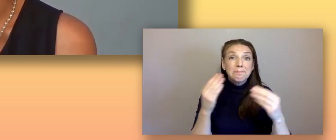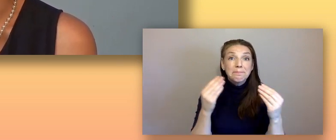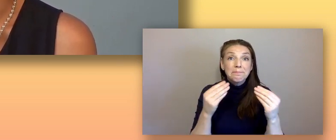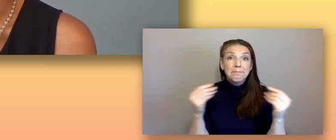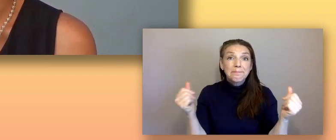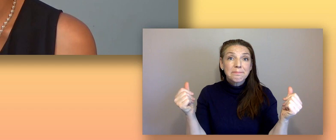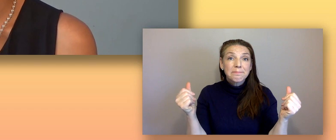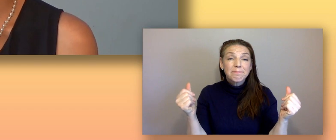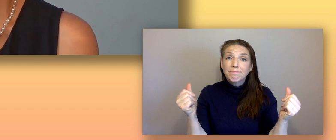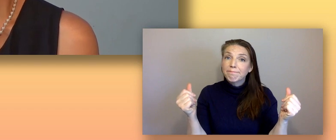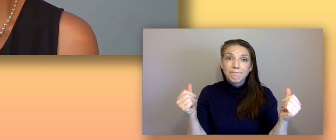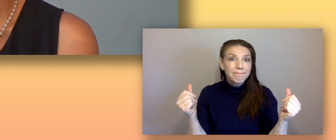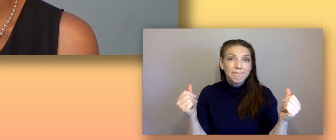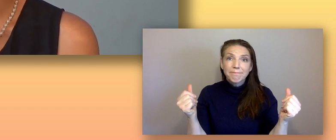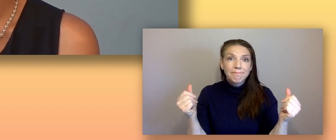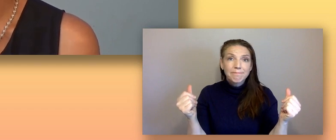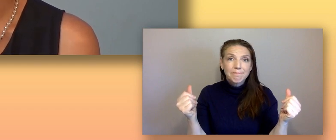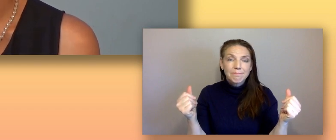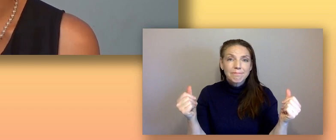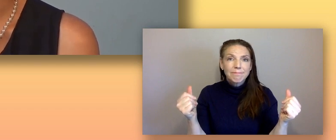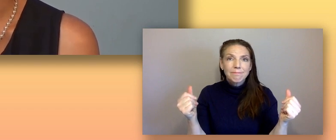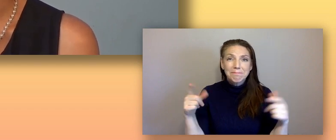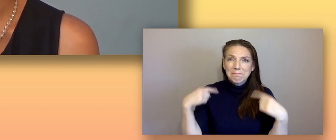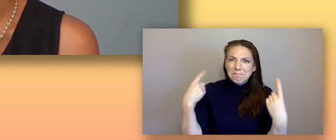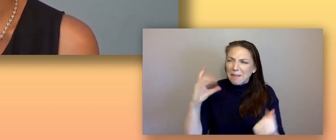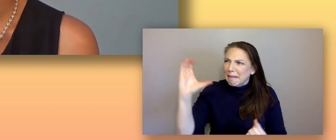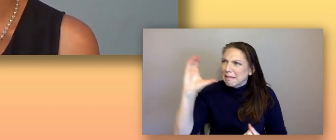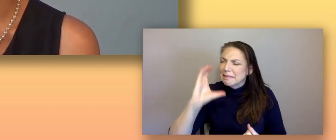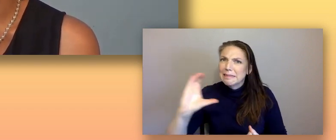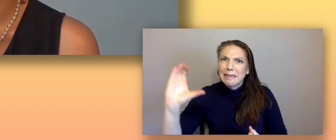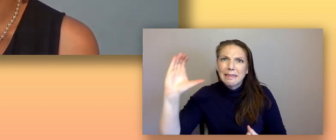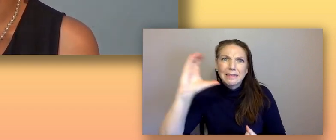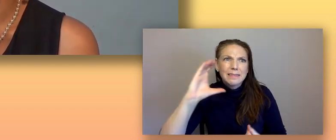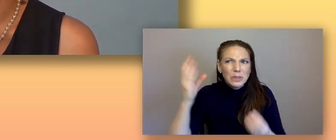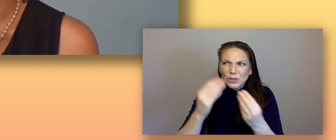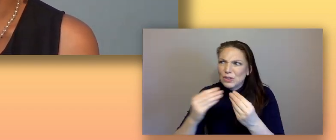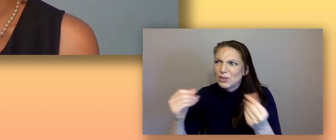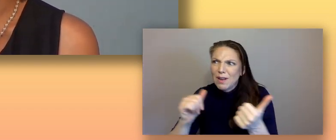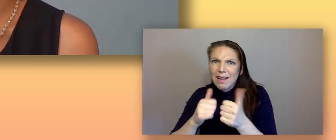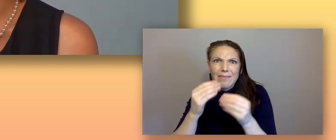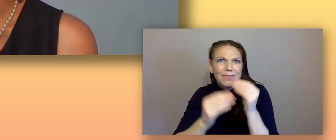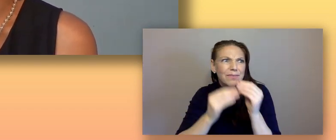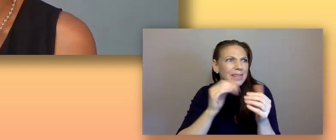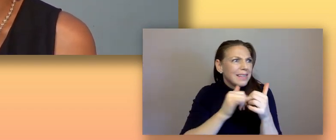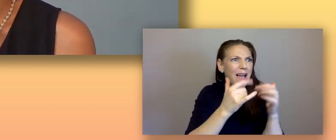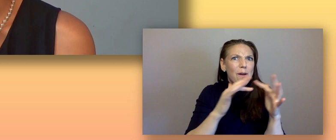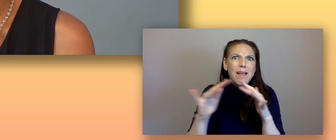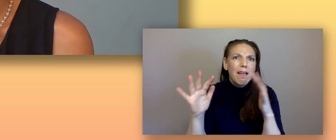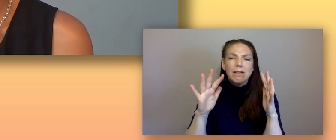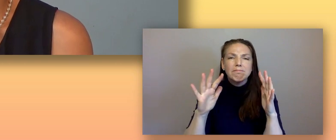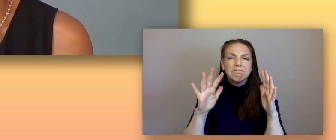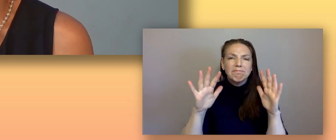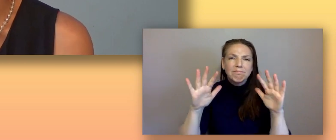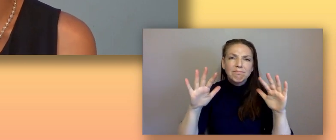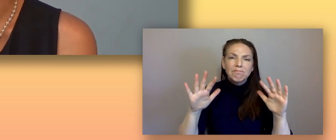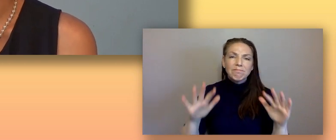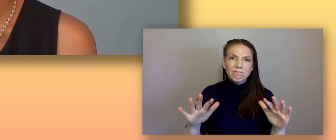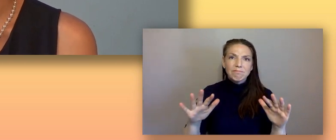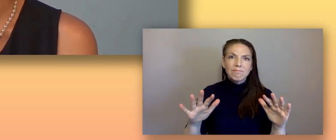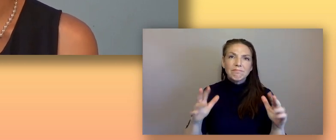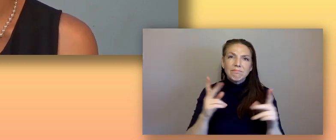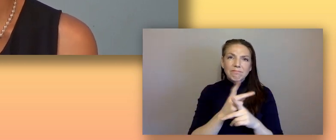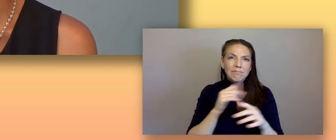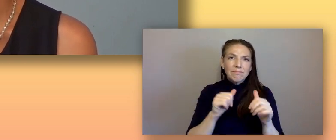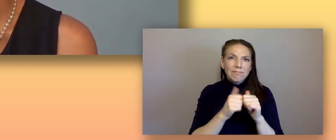all the way. I could stop looking for answers, for cures, and start learning to live